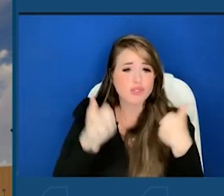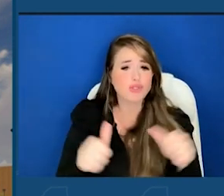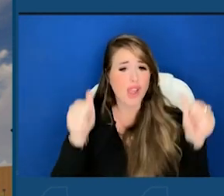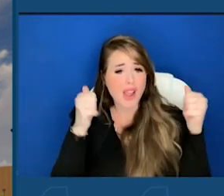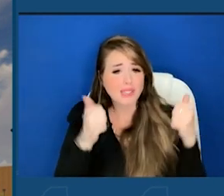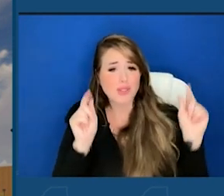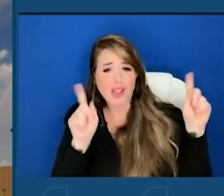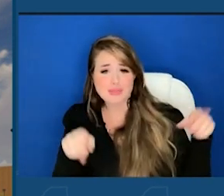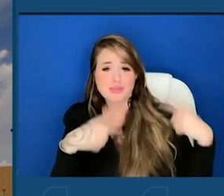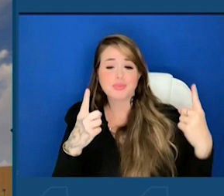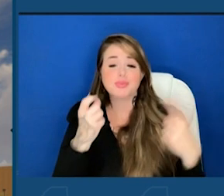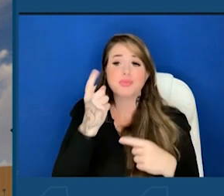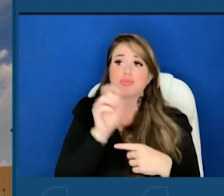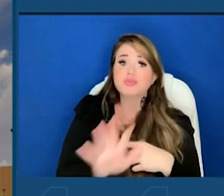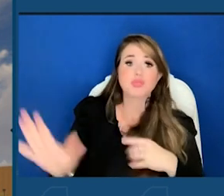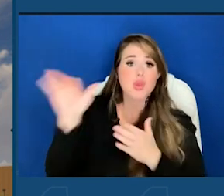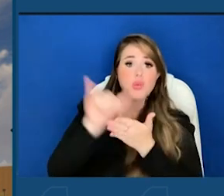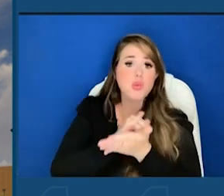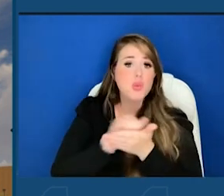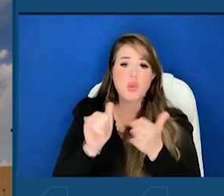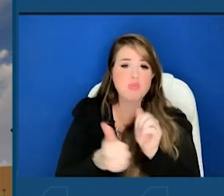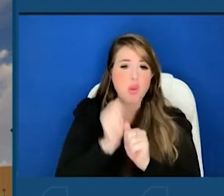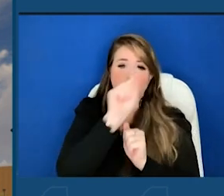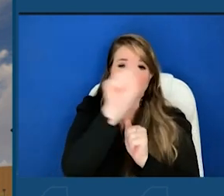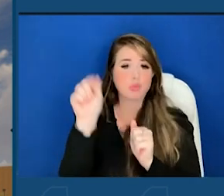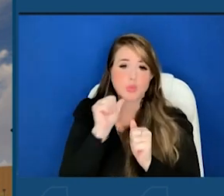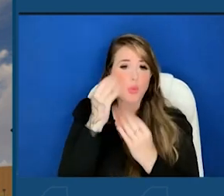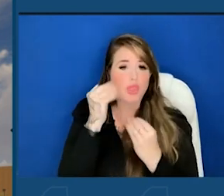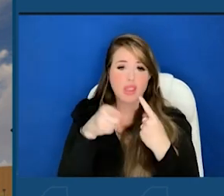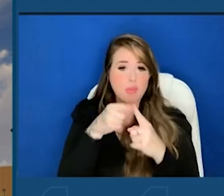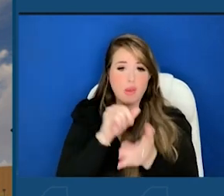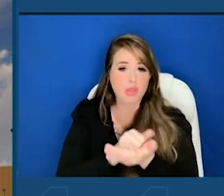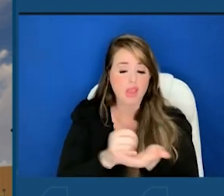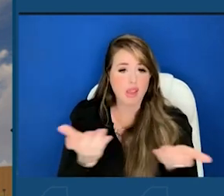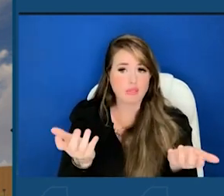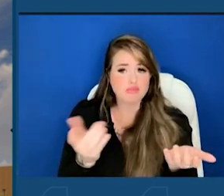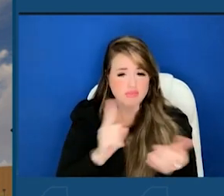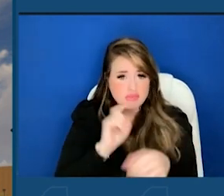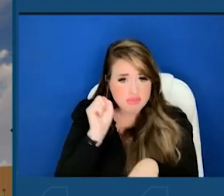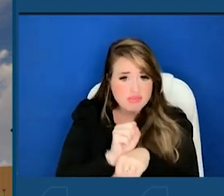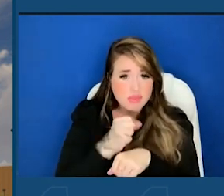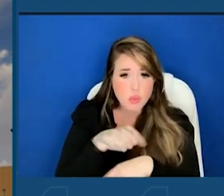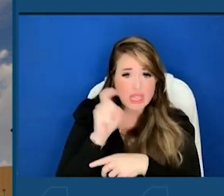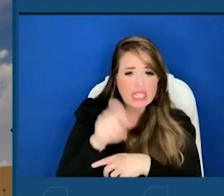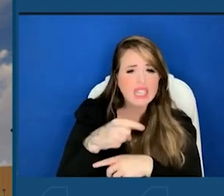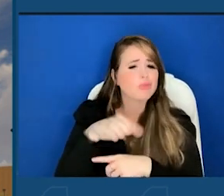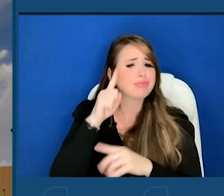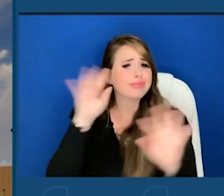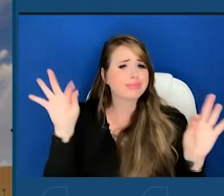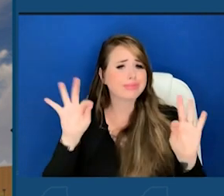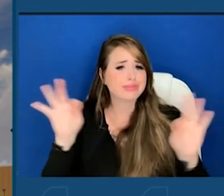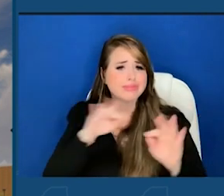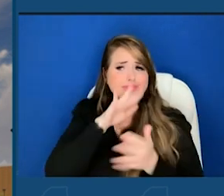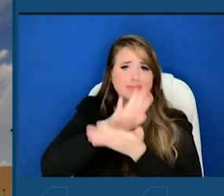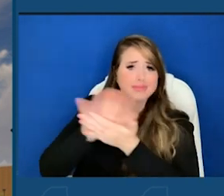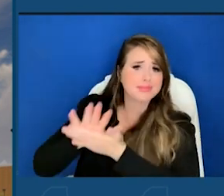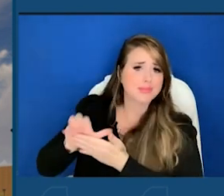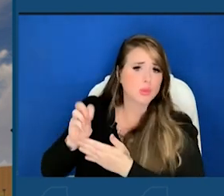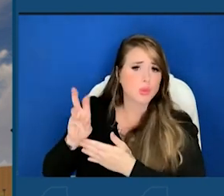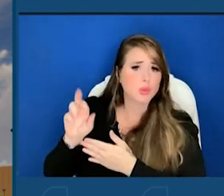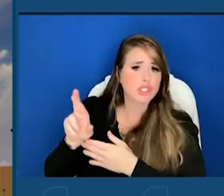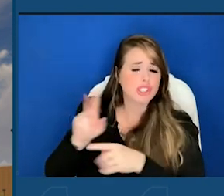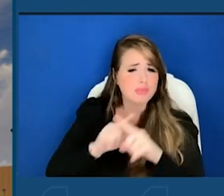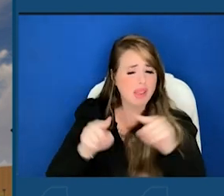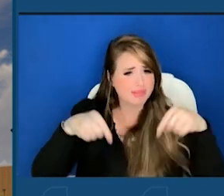And most parts of our state don't even think about it. Of course it's sewered. It's something we take for granted. But Long Island's